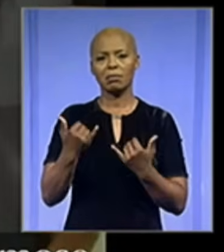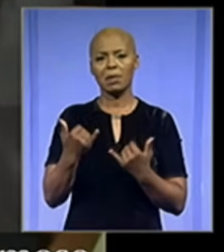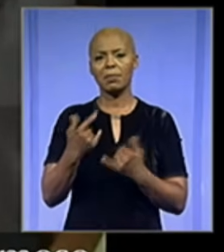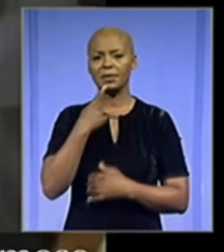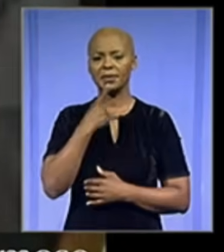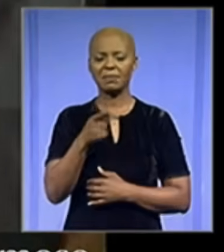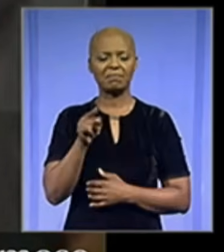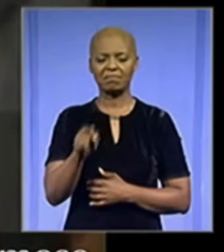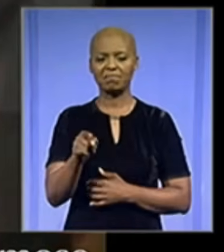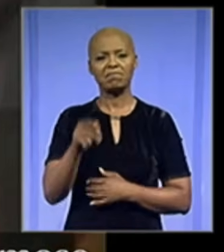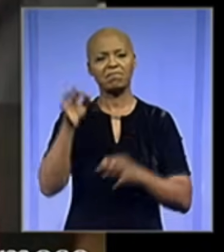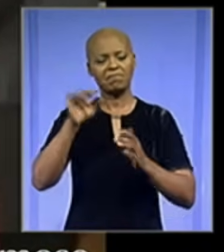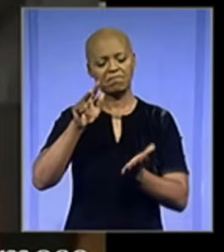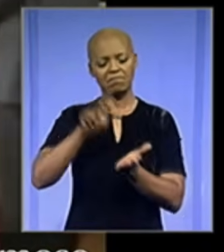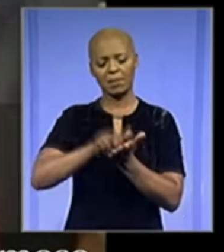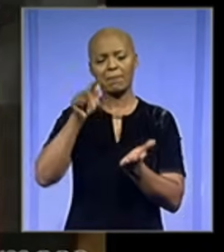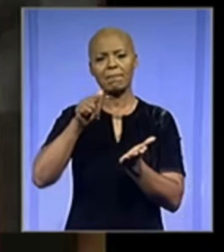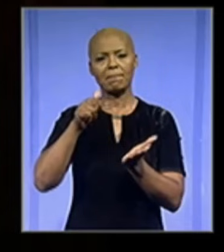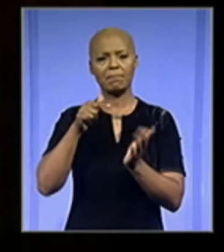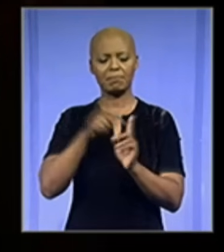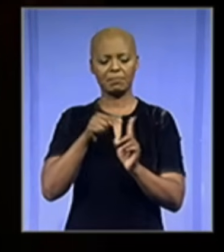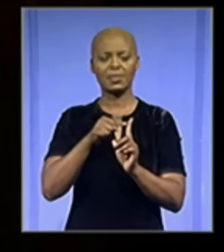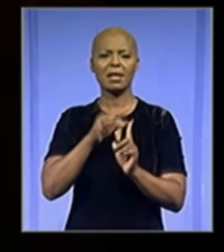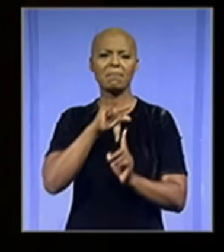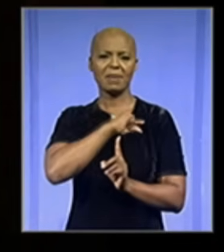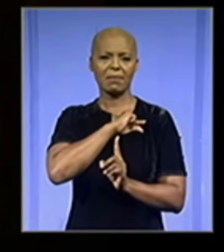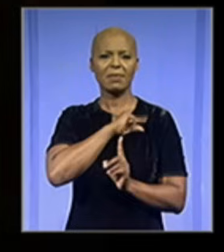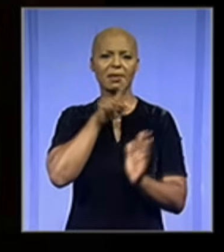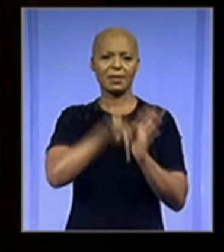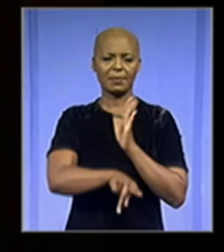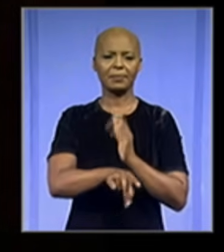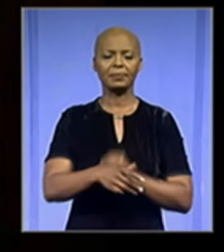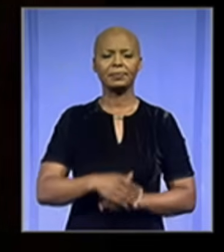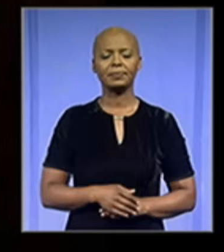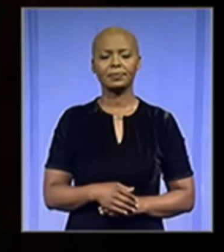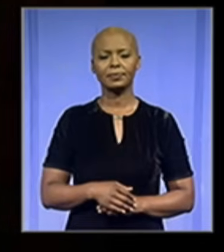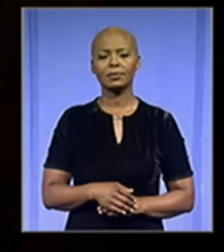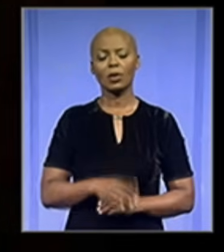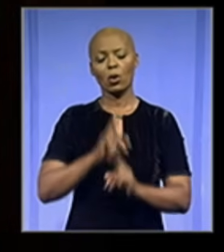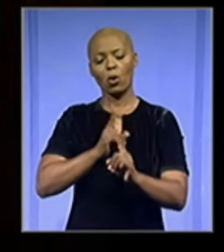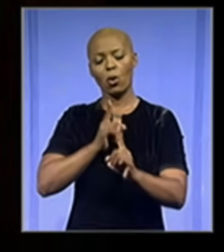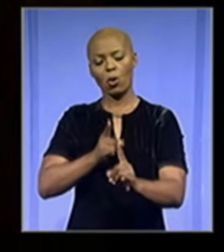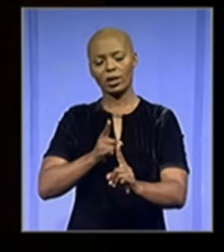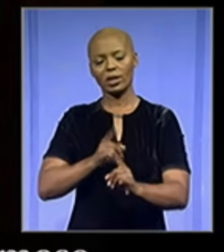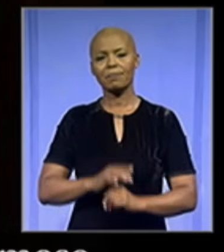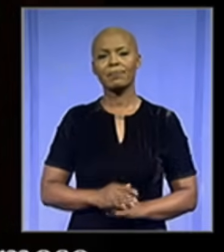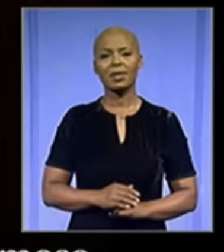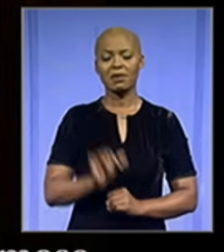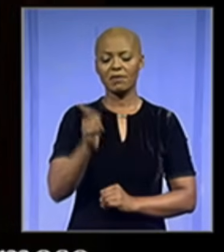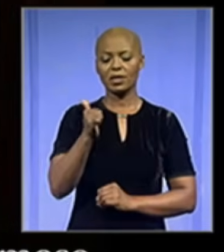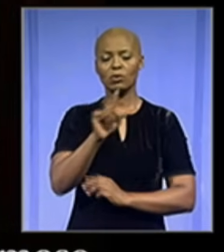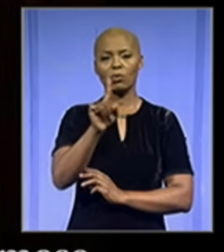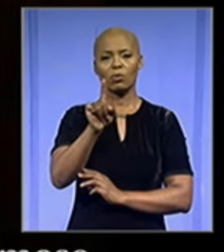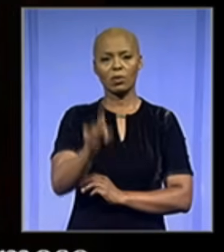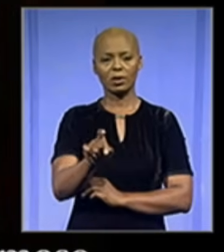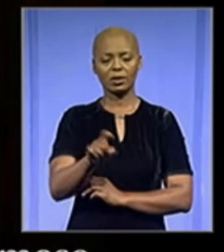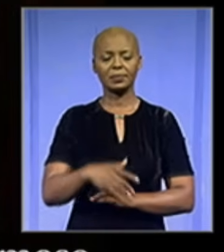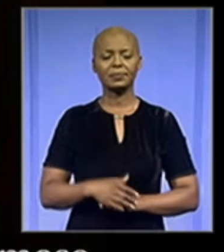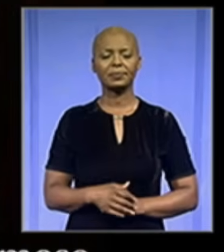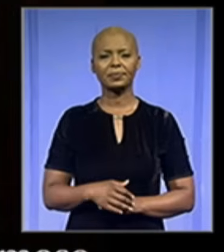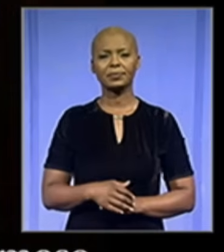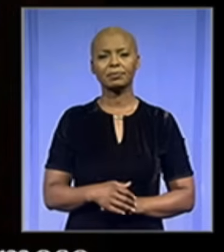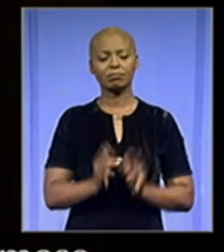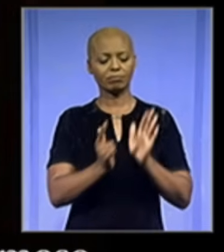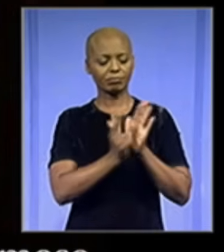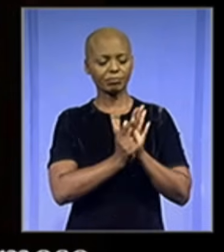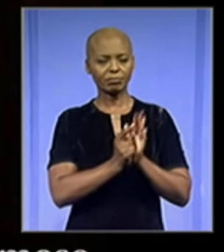molato wa polao. I conclude with the following order being to be made. 1. The first 2 questions of law reserved are answered